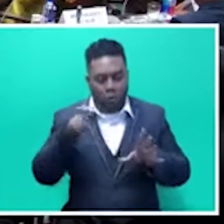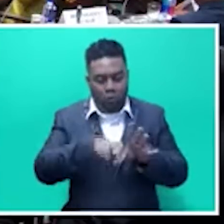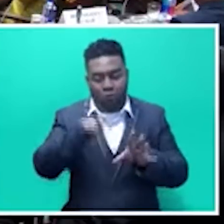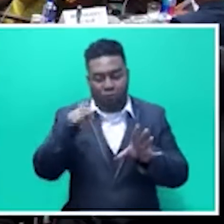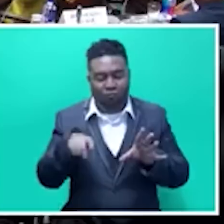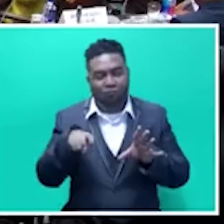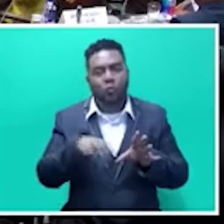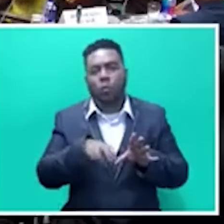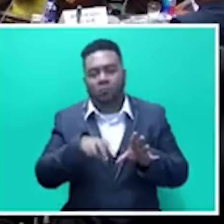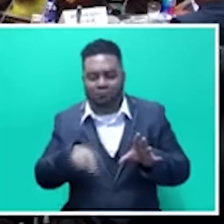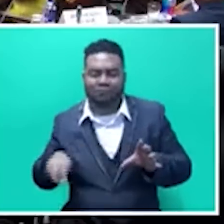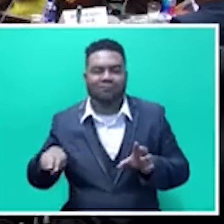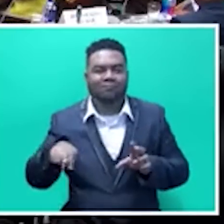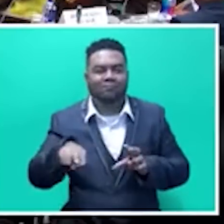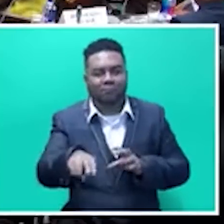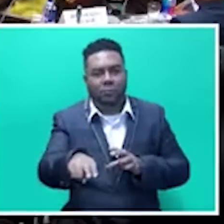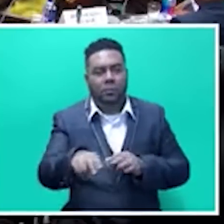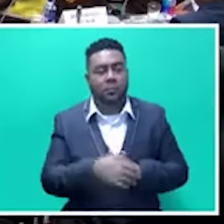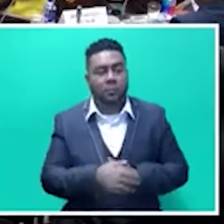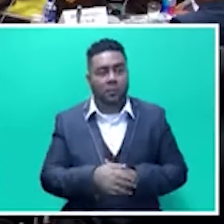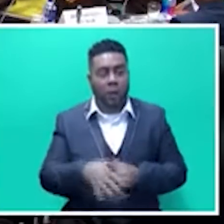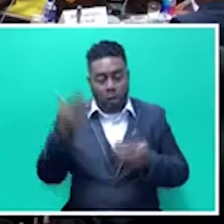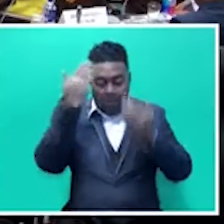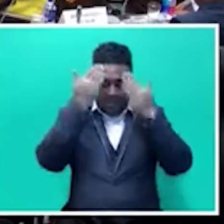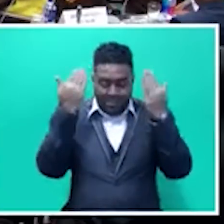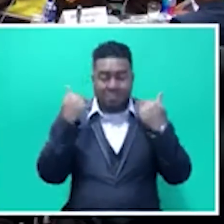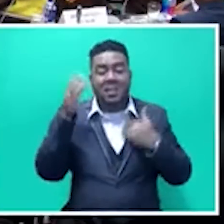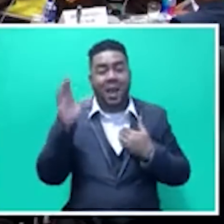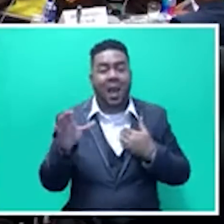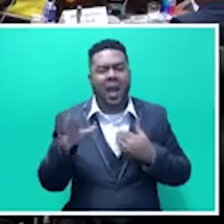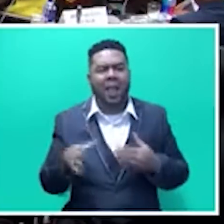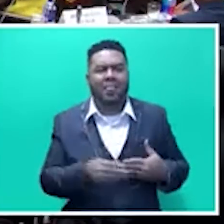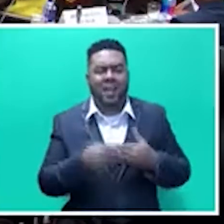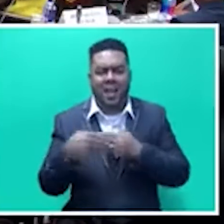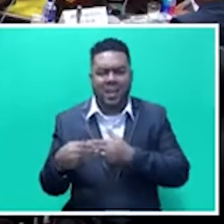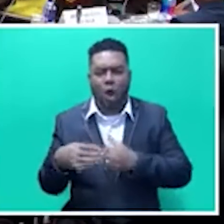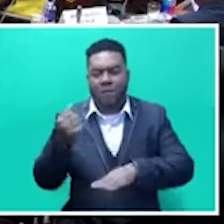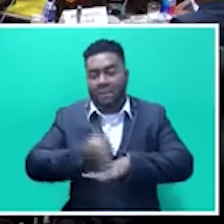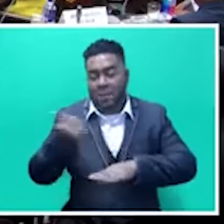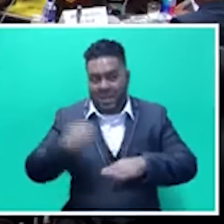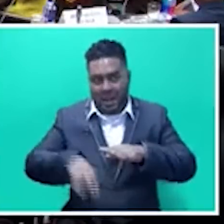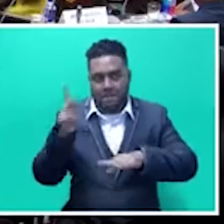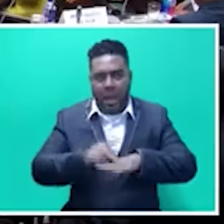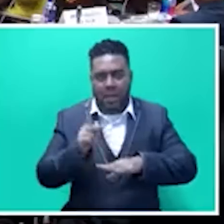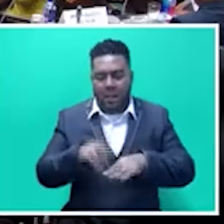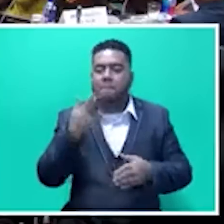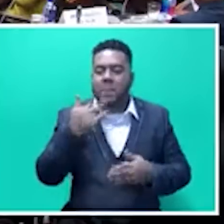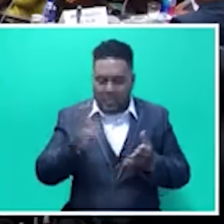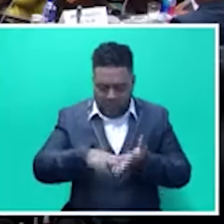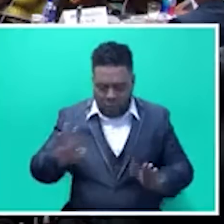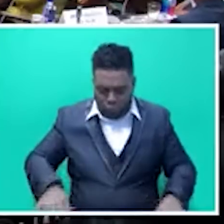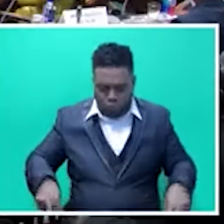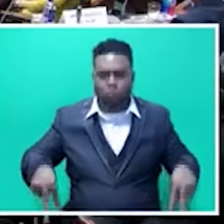his leave and will be escorted by the Honourable Speaker and the Honourable Leader of the Government in Parliament. Please be upstanding as